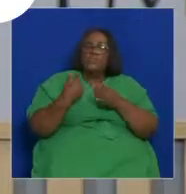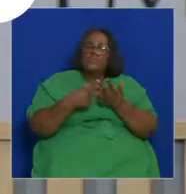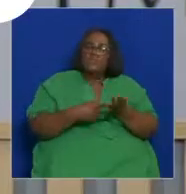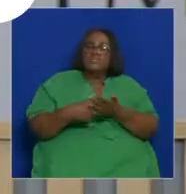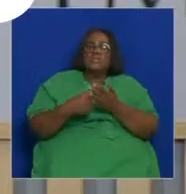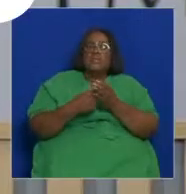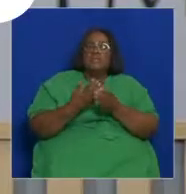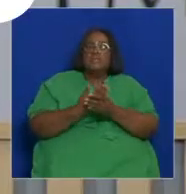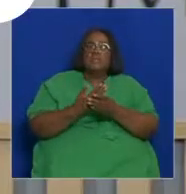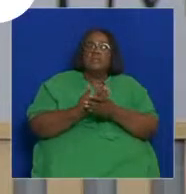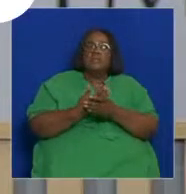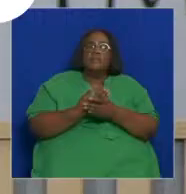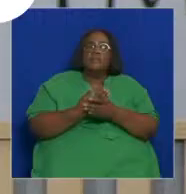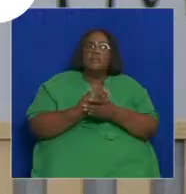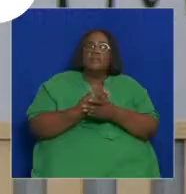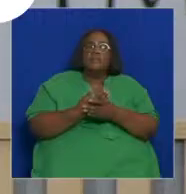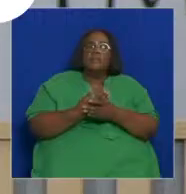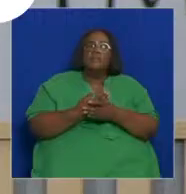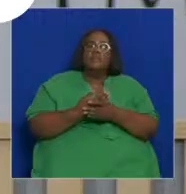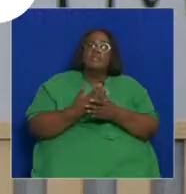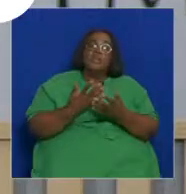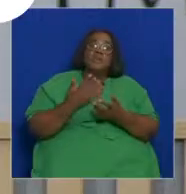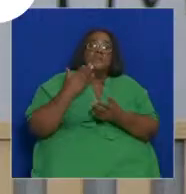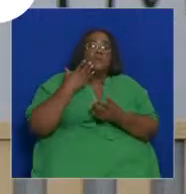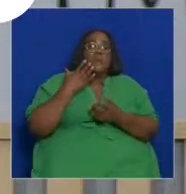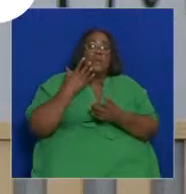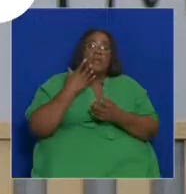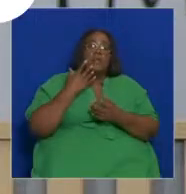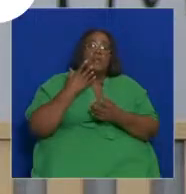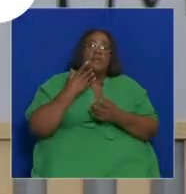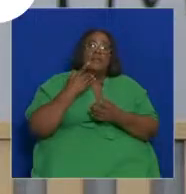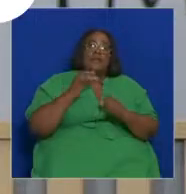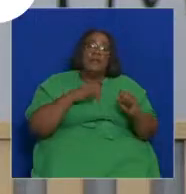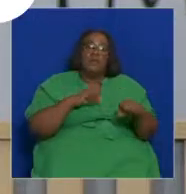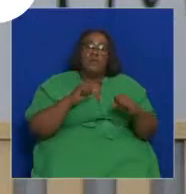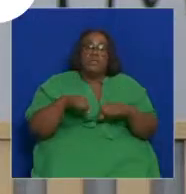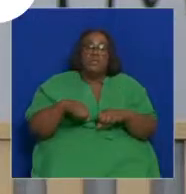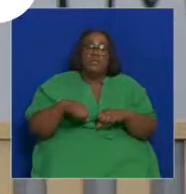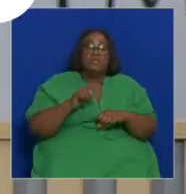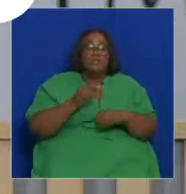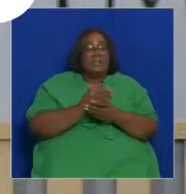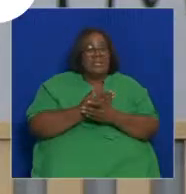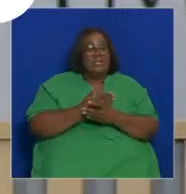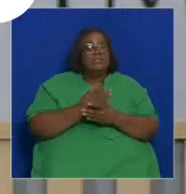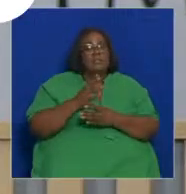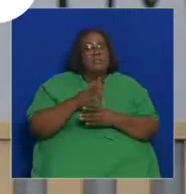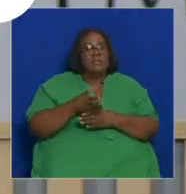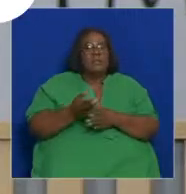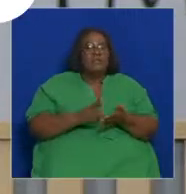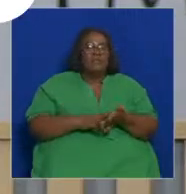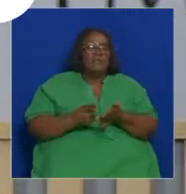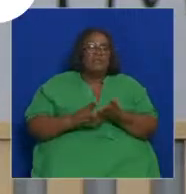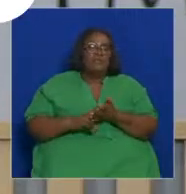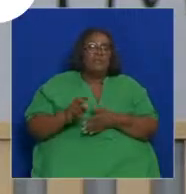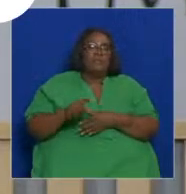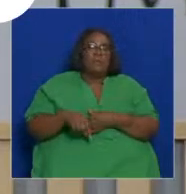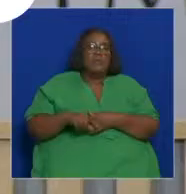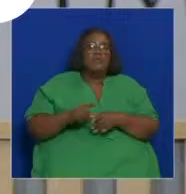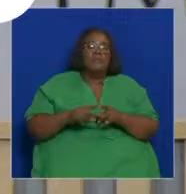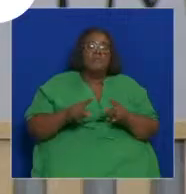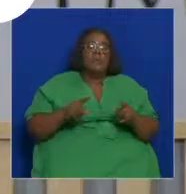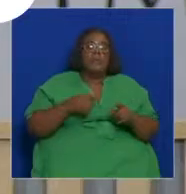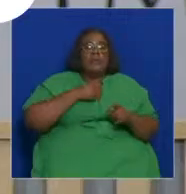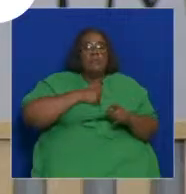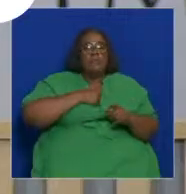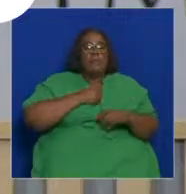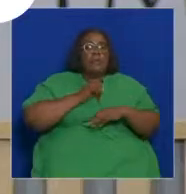that the matter must be enrolled. But my advisory role is where there